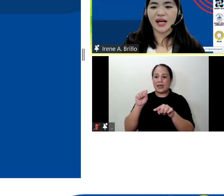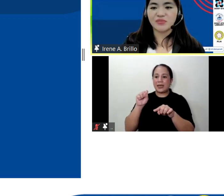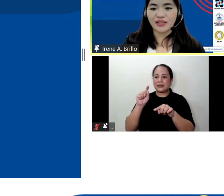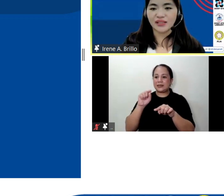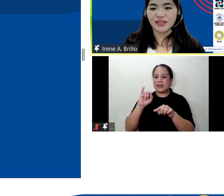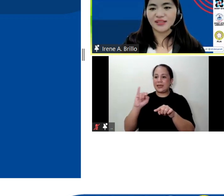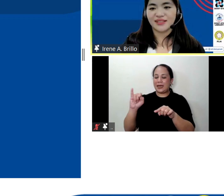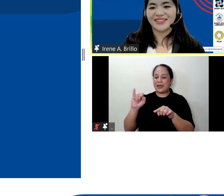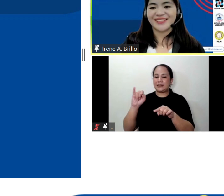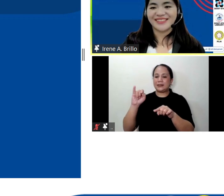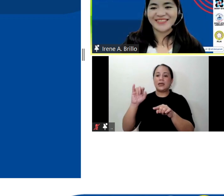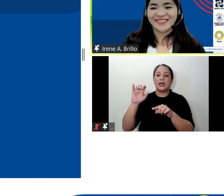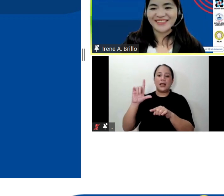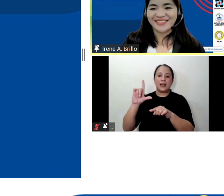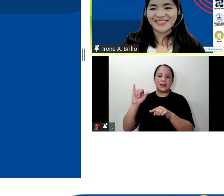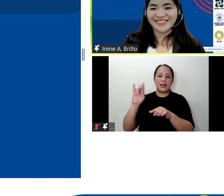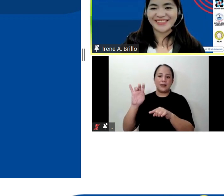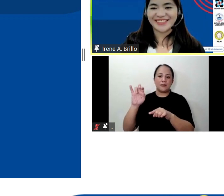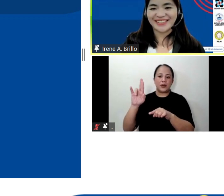facebook.com/STII library.